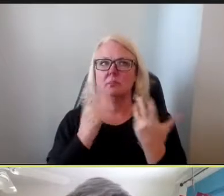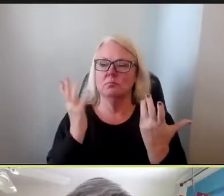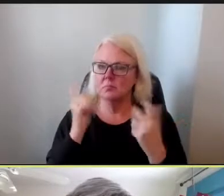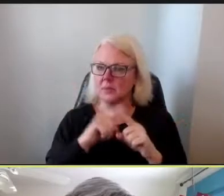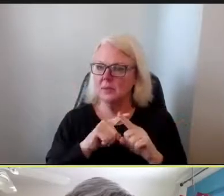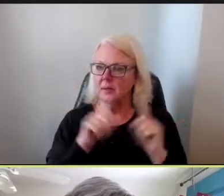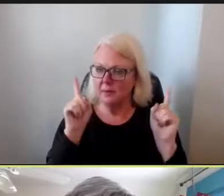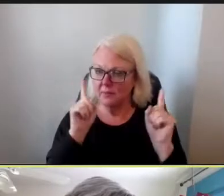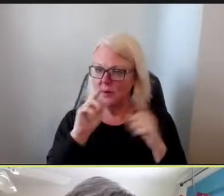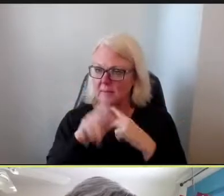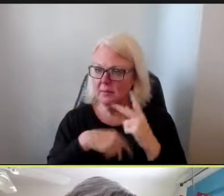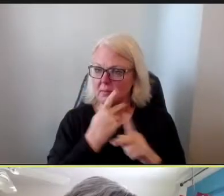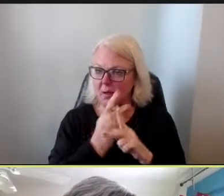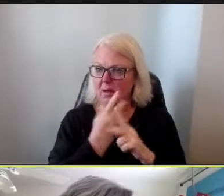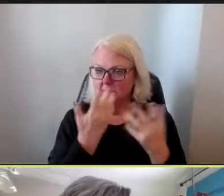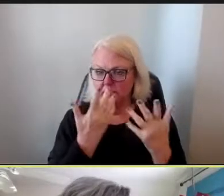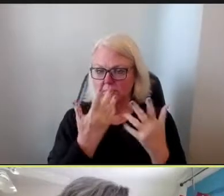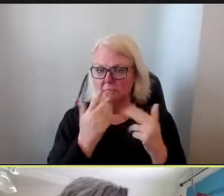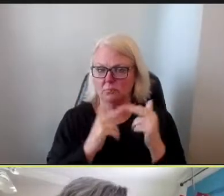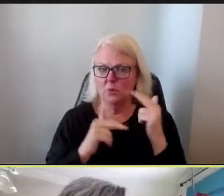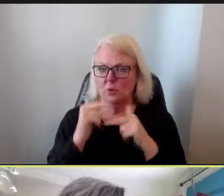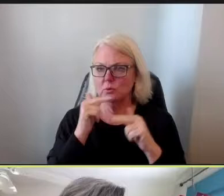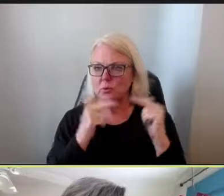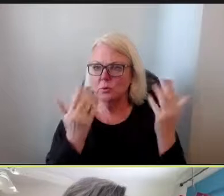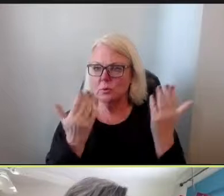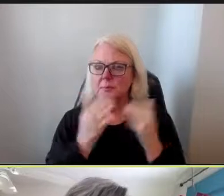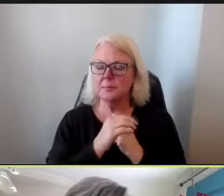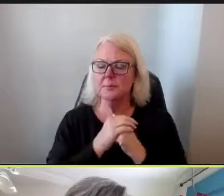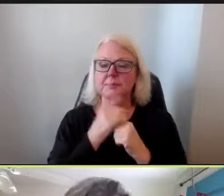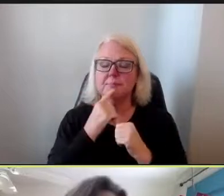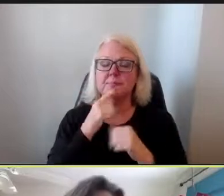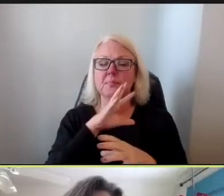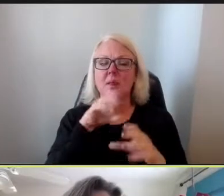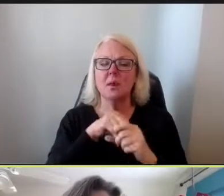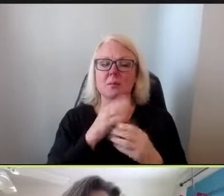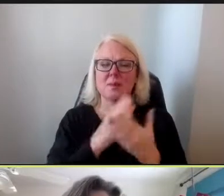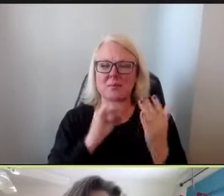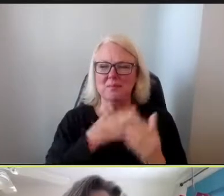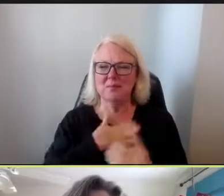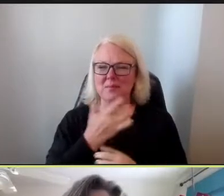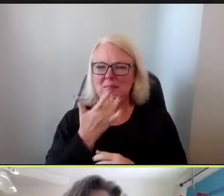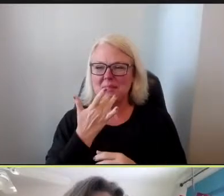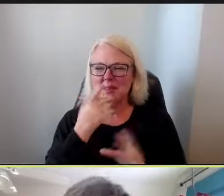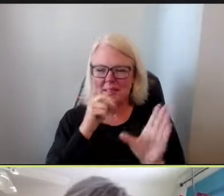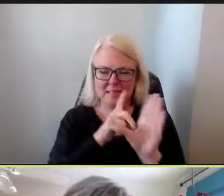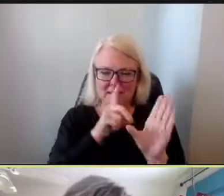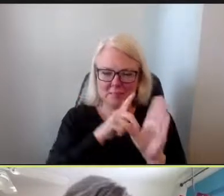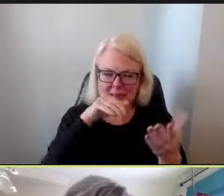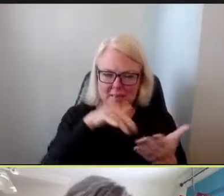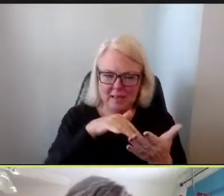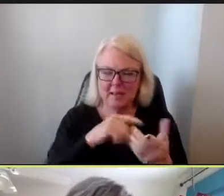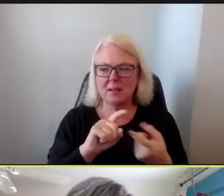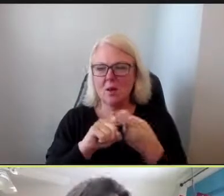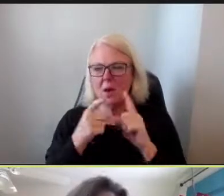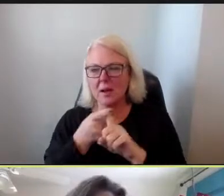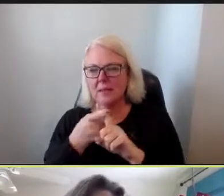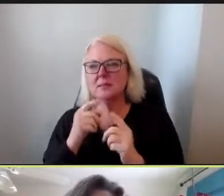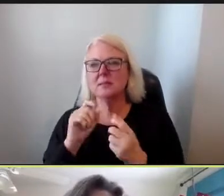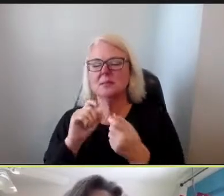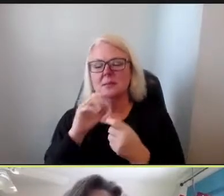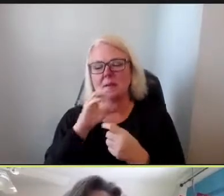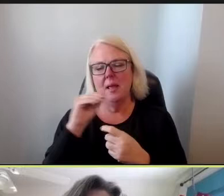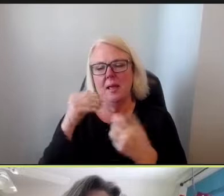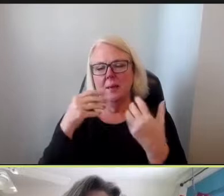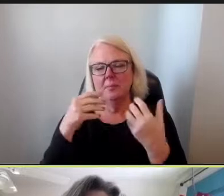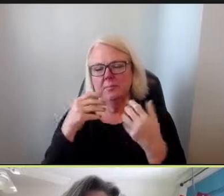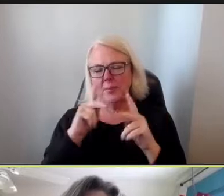its infrastructure. It also includes some of my absolute favorite disability studies colleagues and friends, people